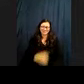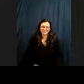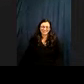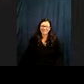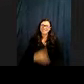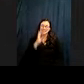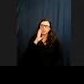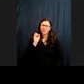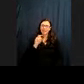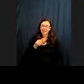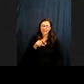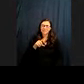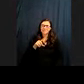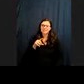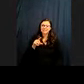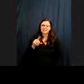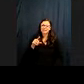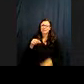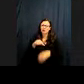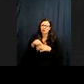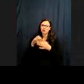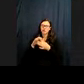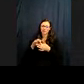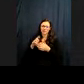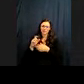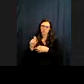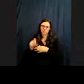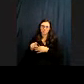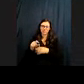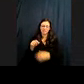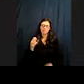you an earthly question in relation. So